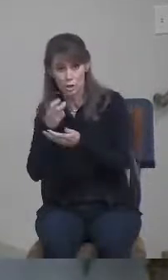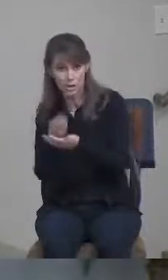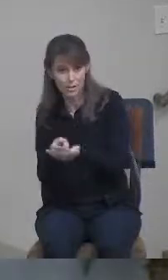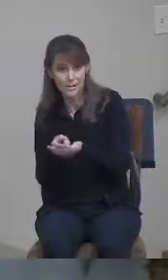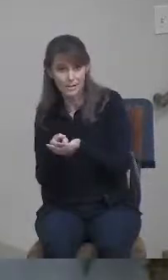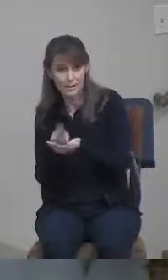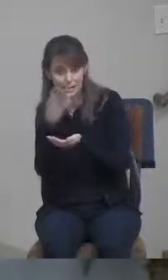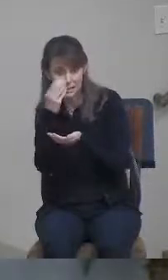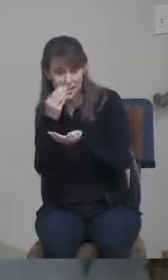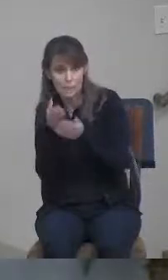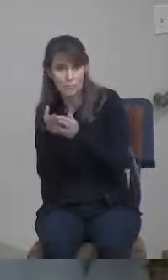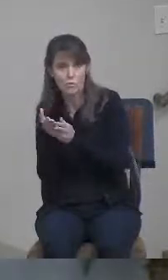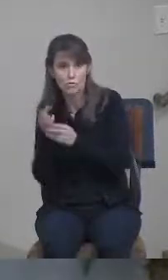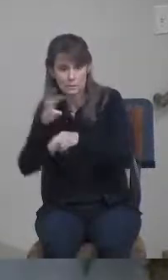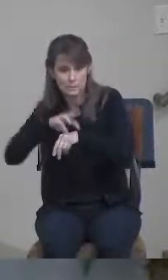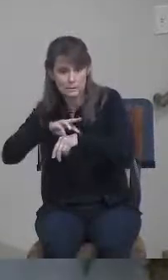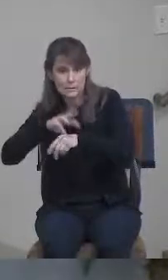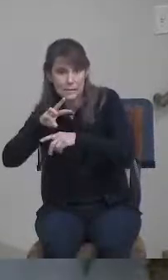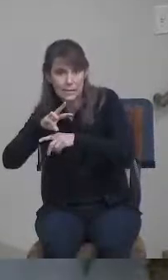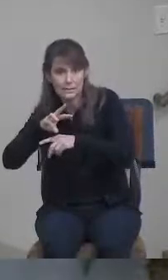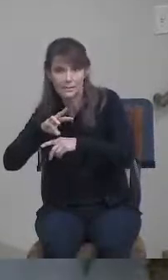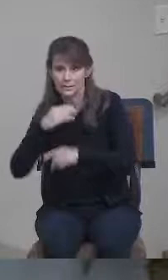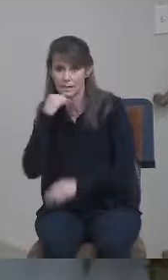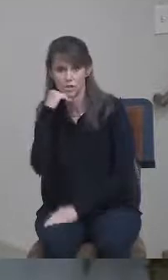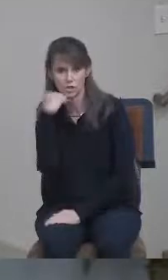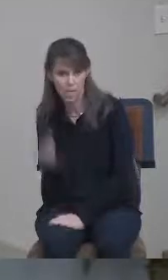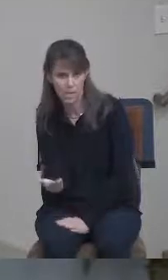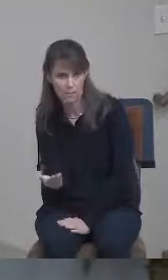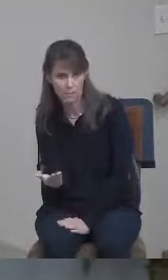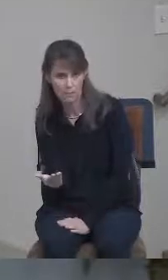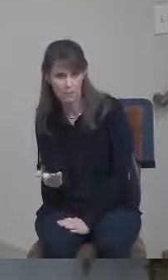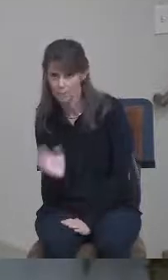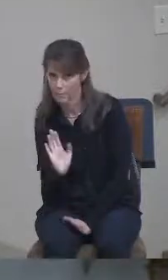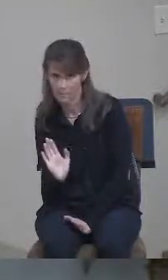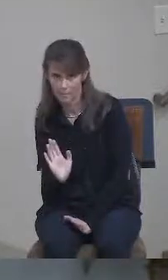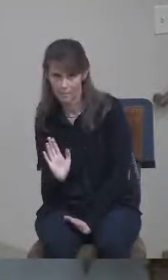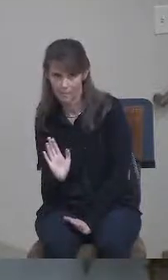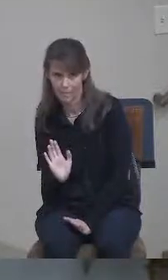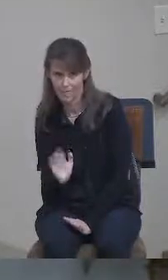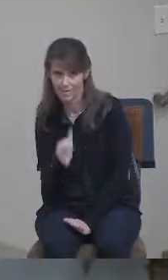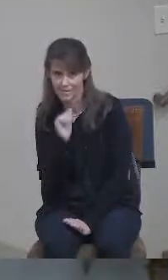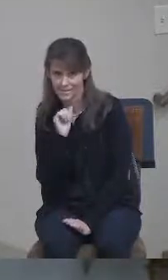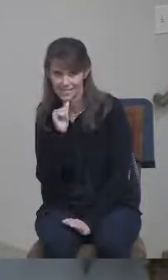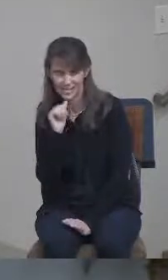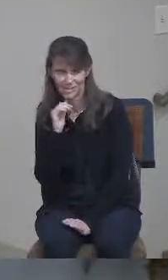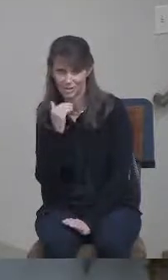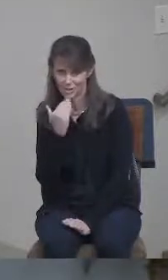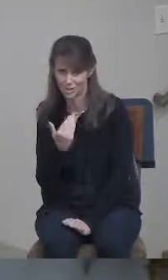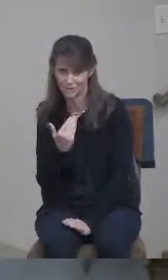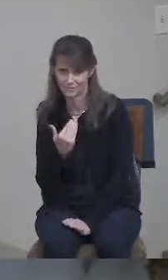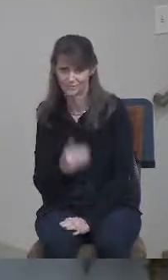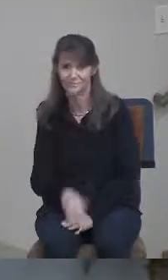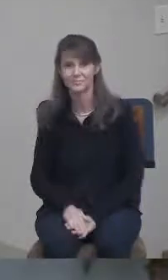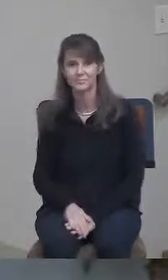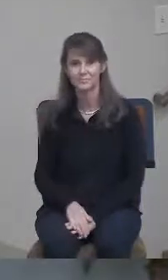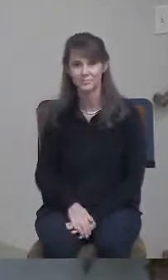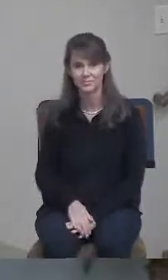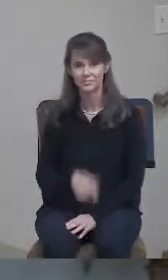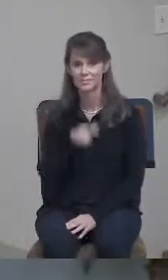they are, have never liked this, and it brought O'Kelly a measure of